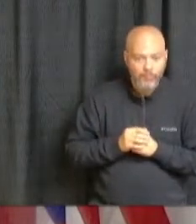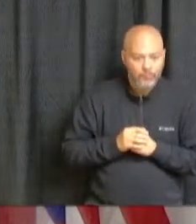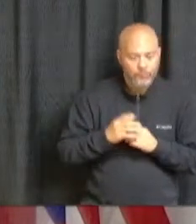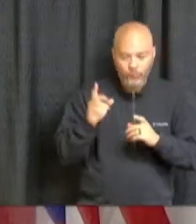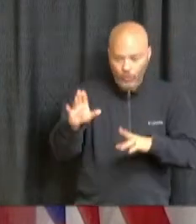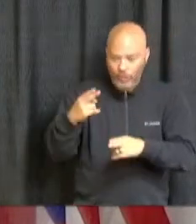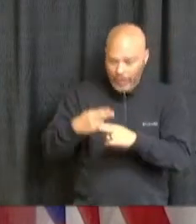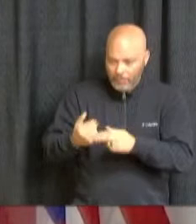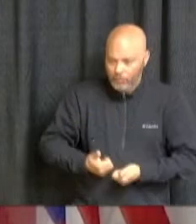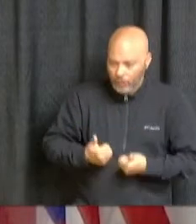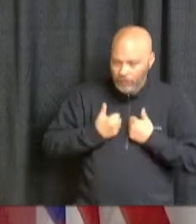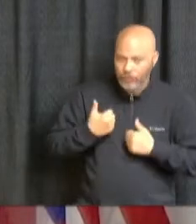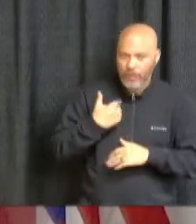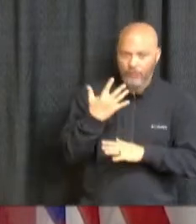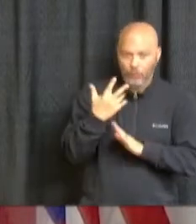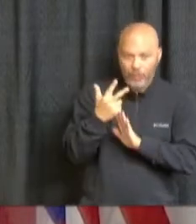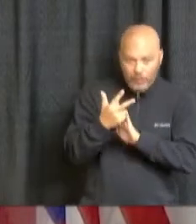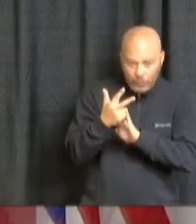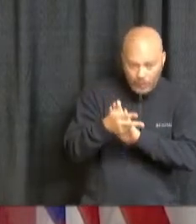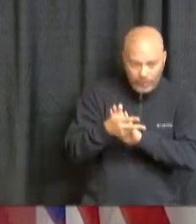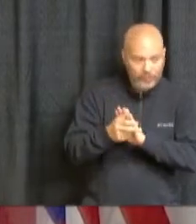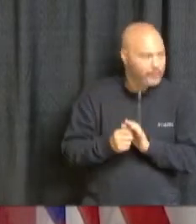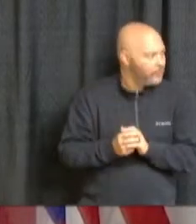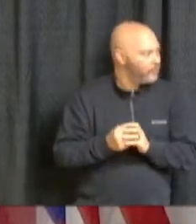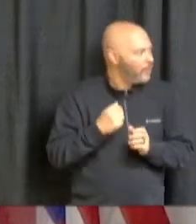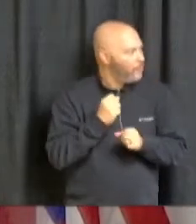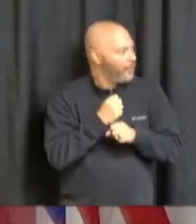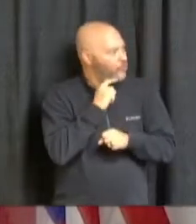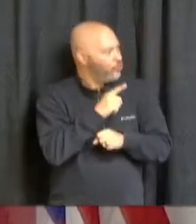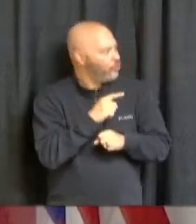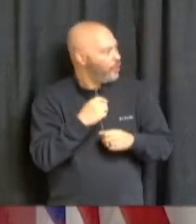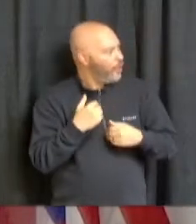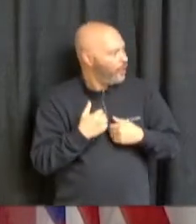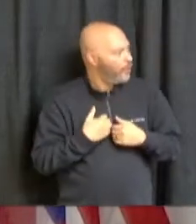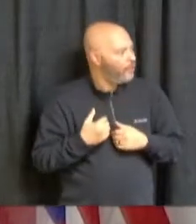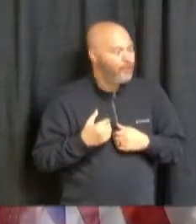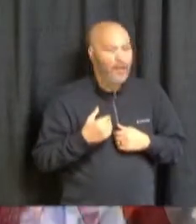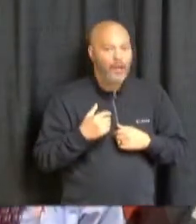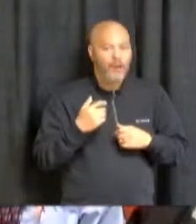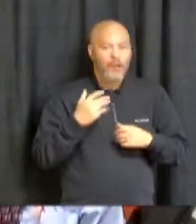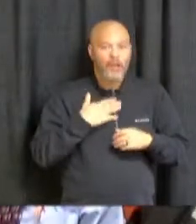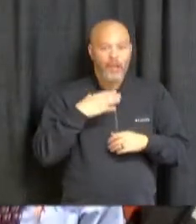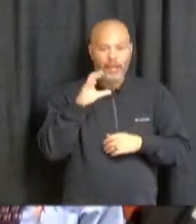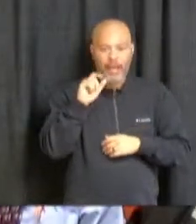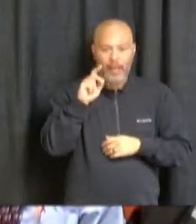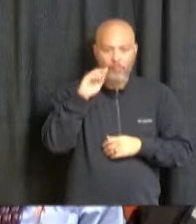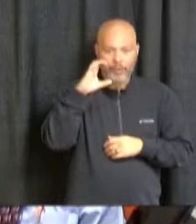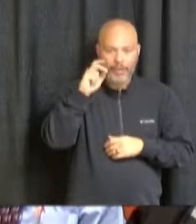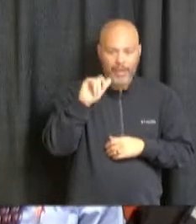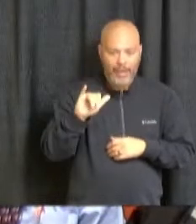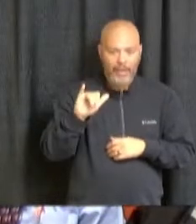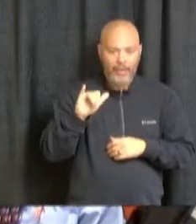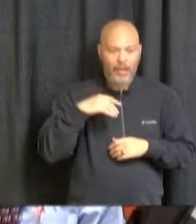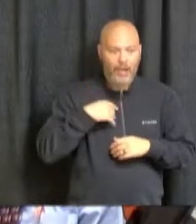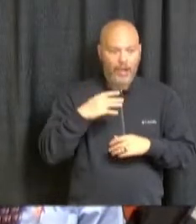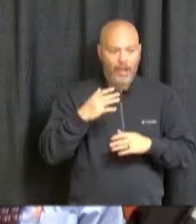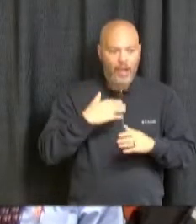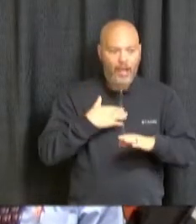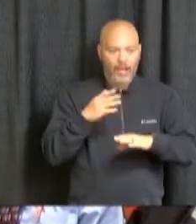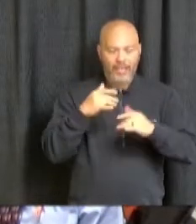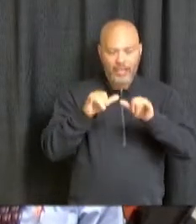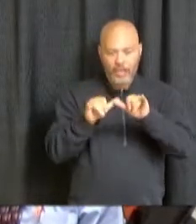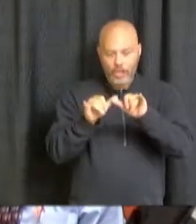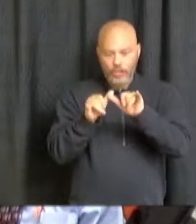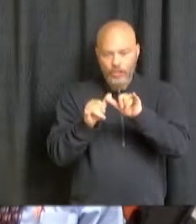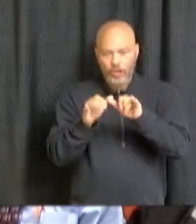If you'll give us your name and address, you have 3 minutes. Just making sure I can have a rebuttal. Mhm. Cal McKay, McKay Merchant Company